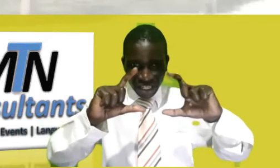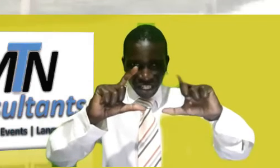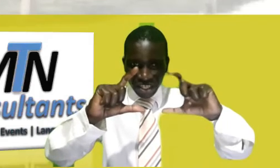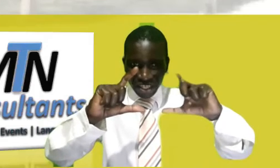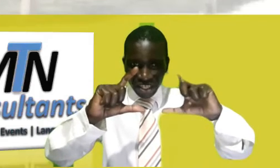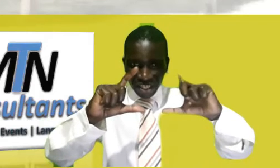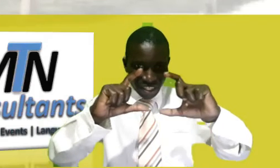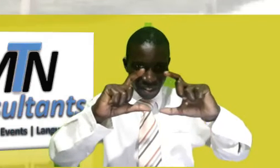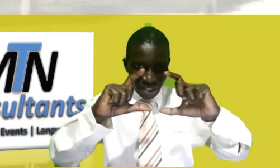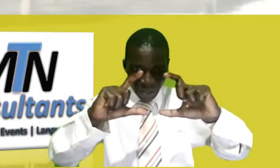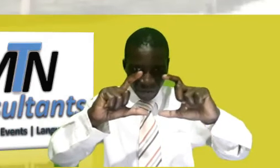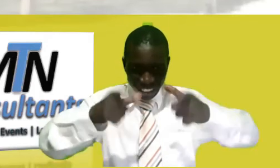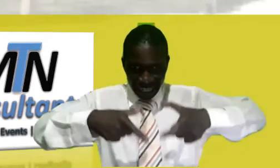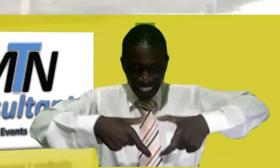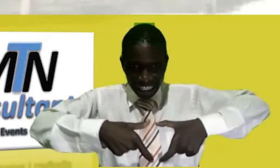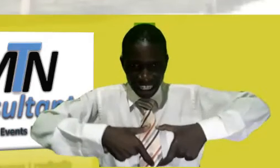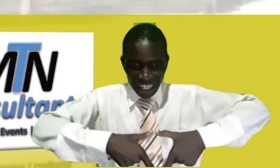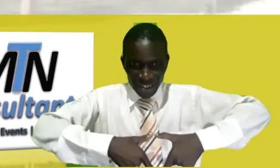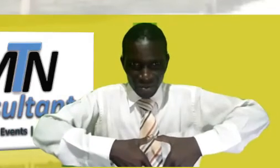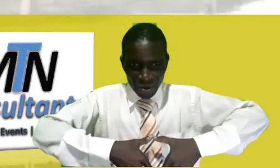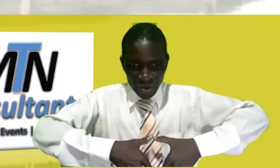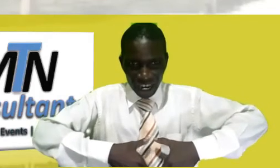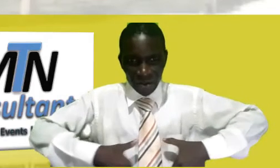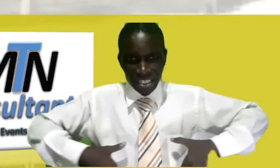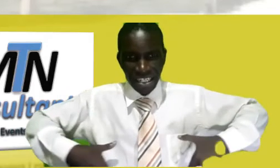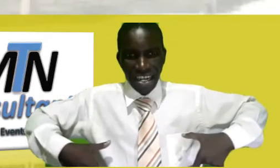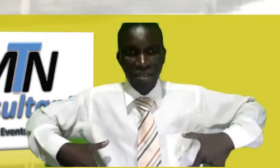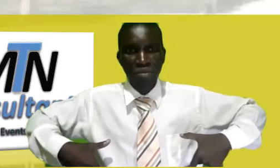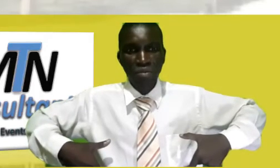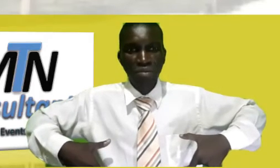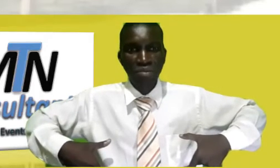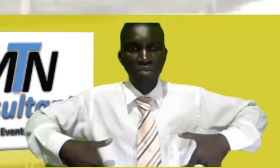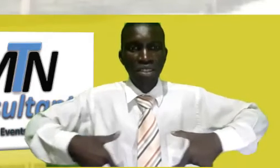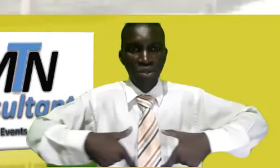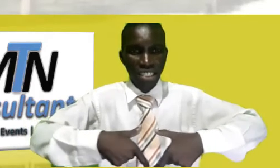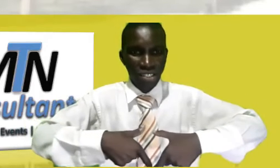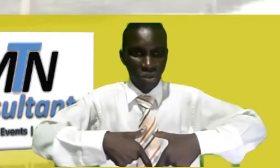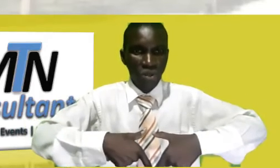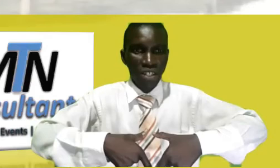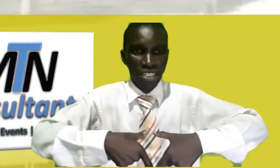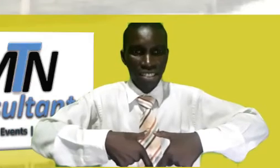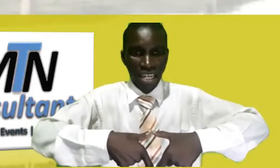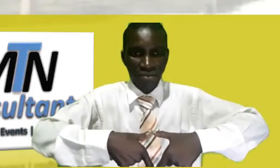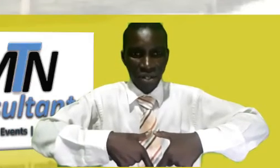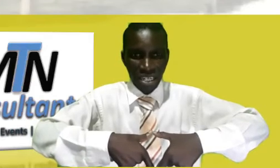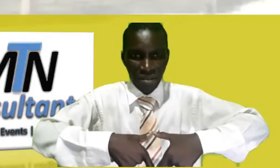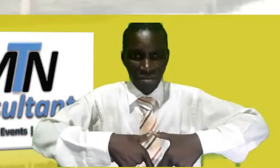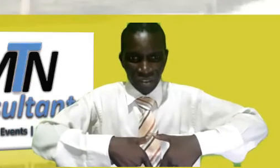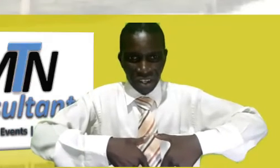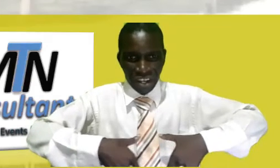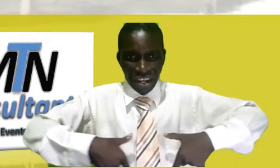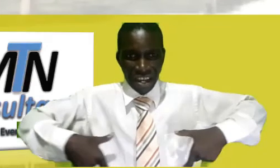the width of the tag and you move out, name. So let's do, this is the sign for